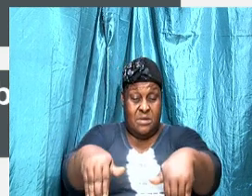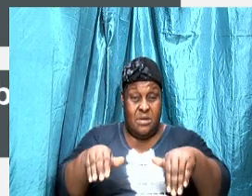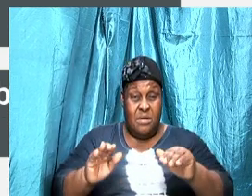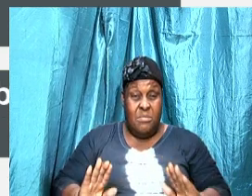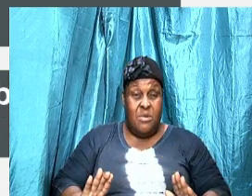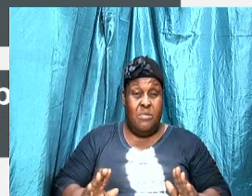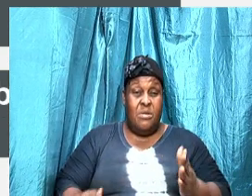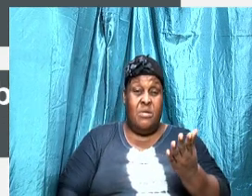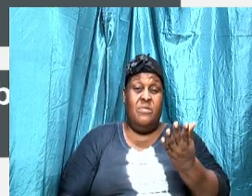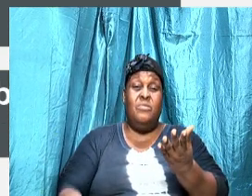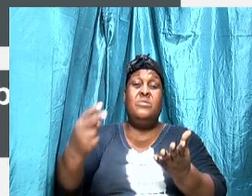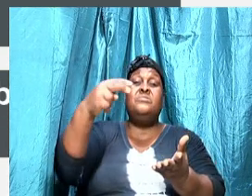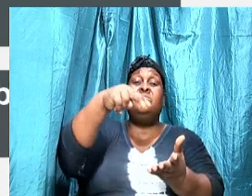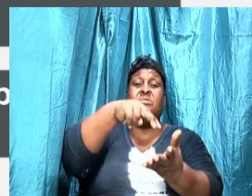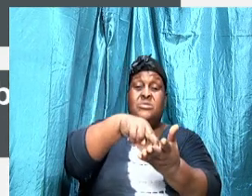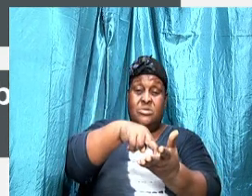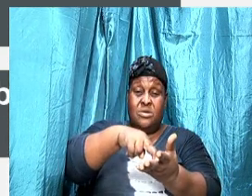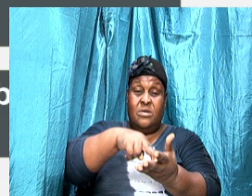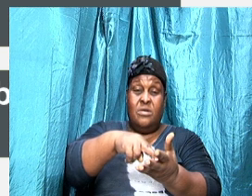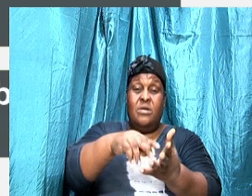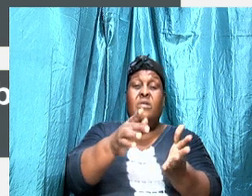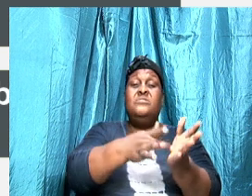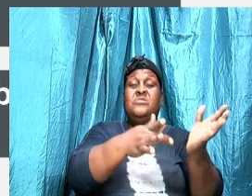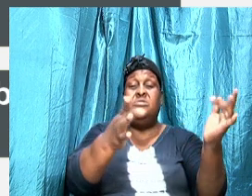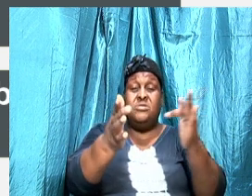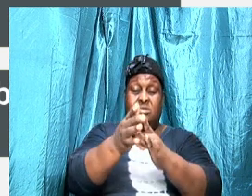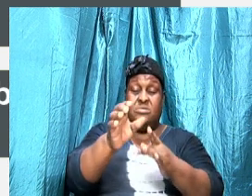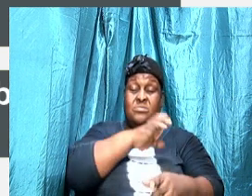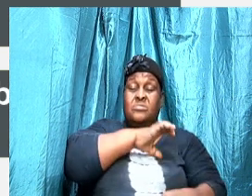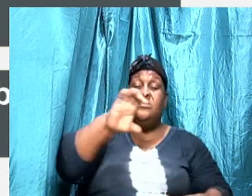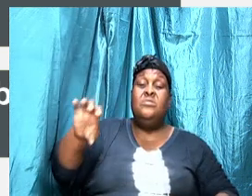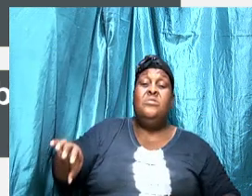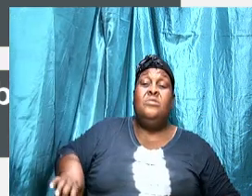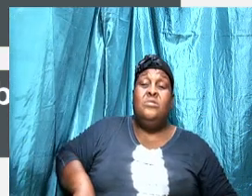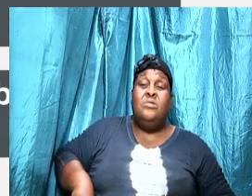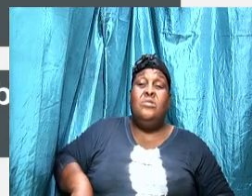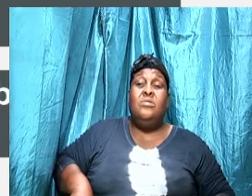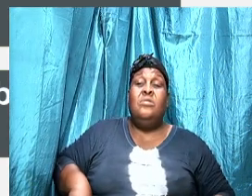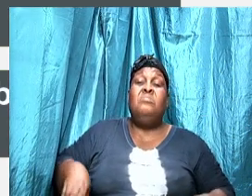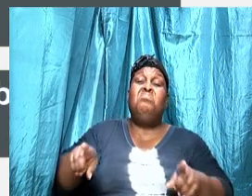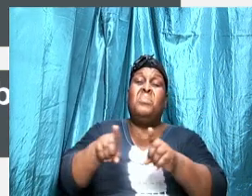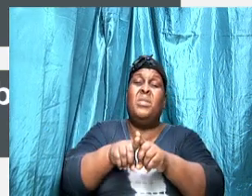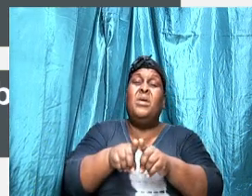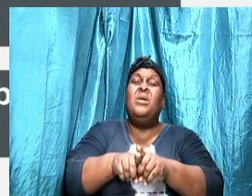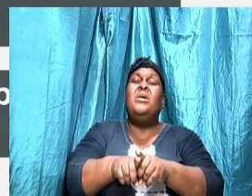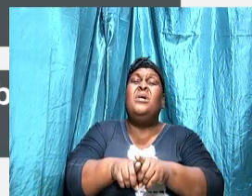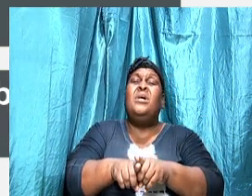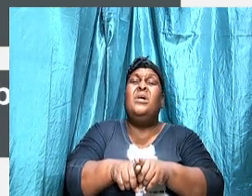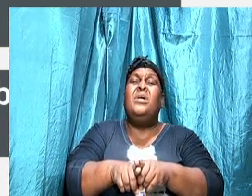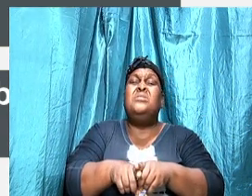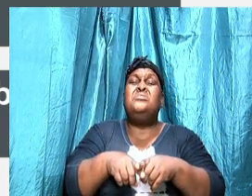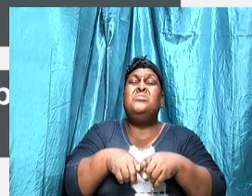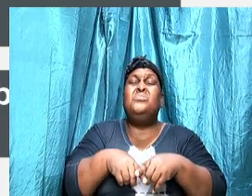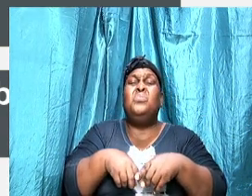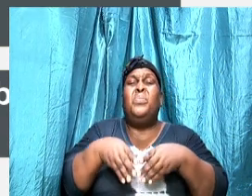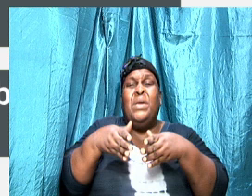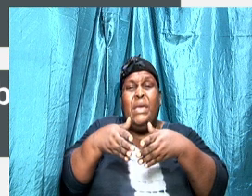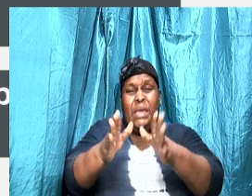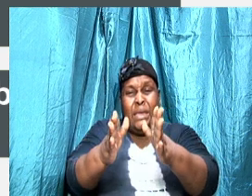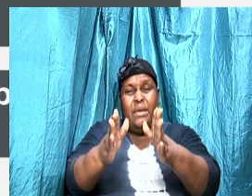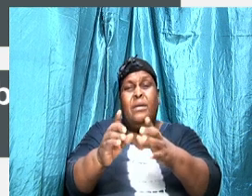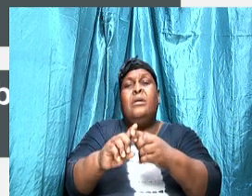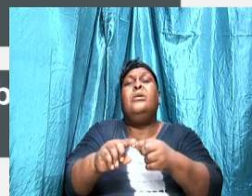burial, and the resurrection of Jesus Christ as the tool, as a strategy to